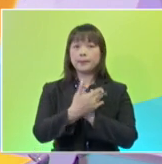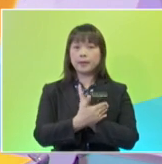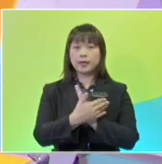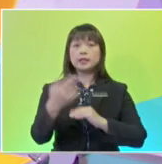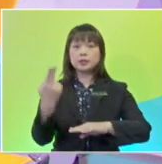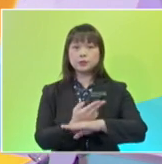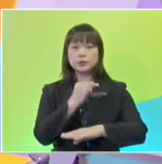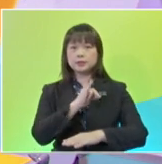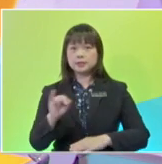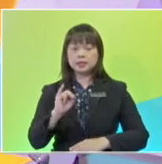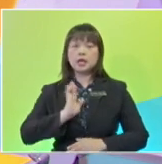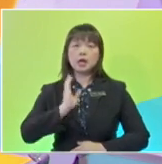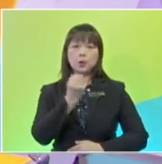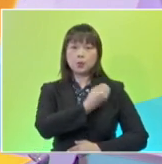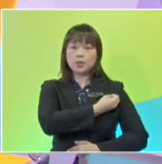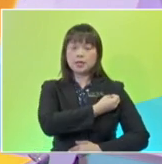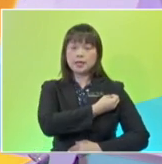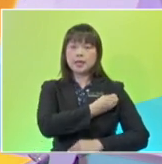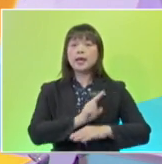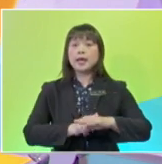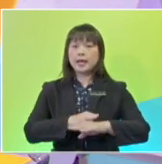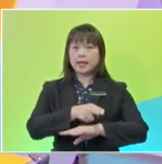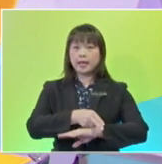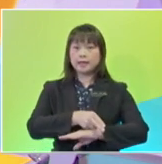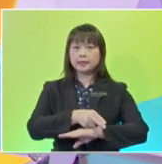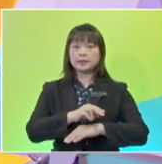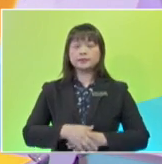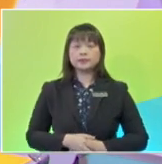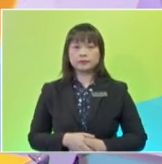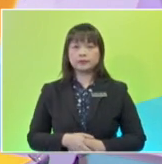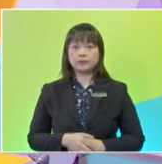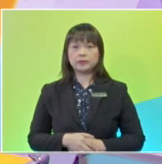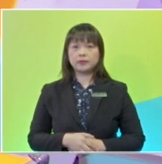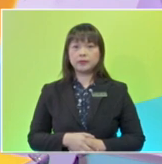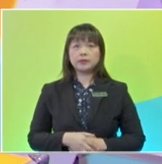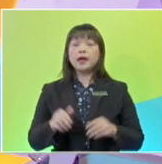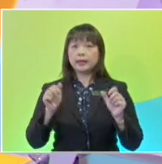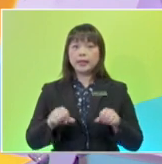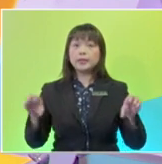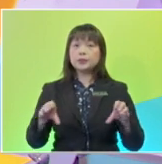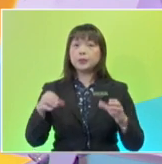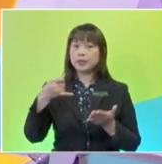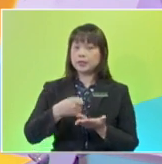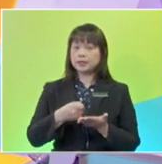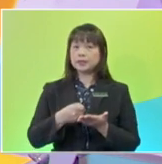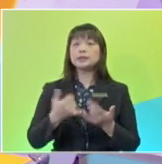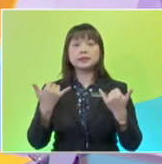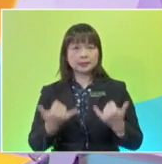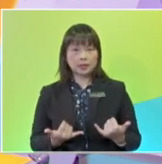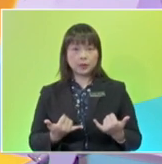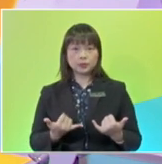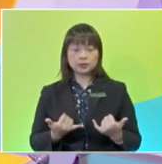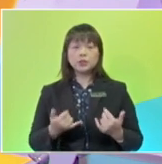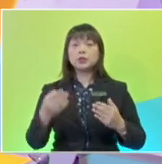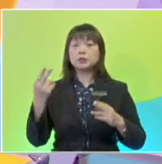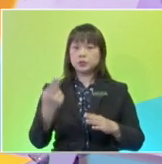hands. So are you going to do the first experiment right now? Yes, we are going to do it right now. So, Tivia, could you help me to separate